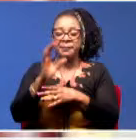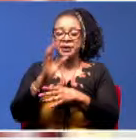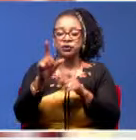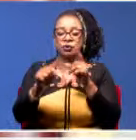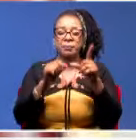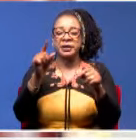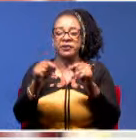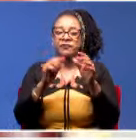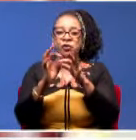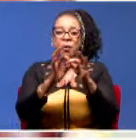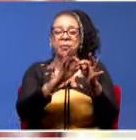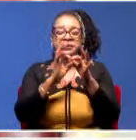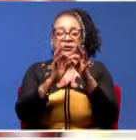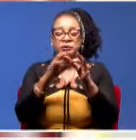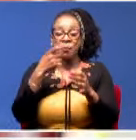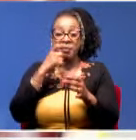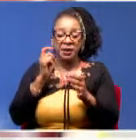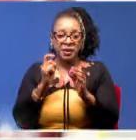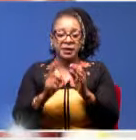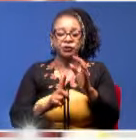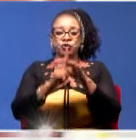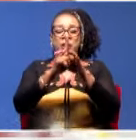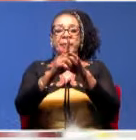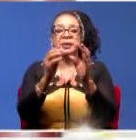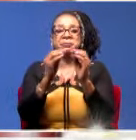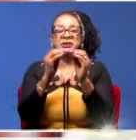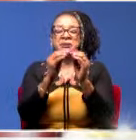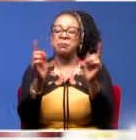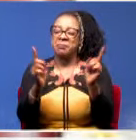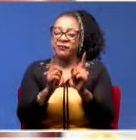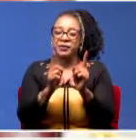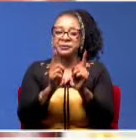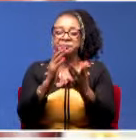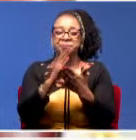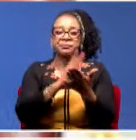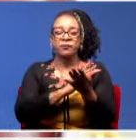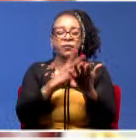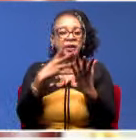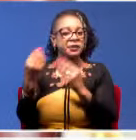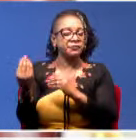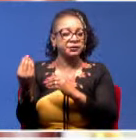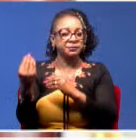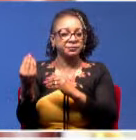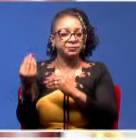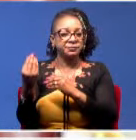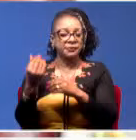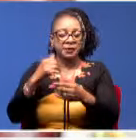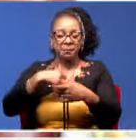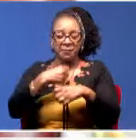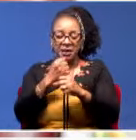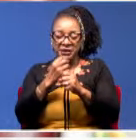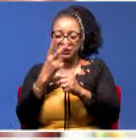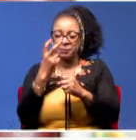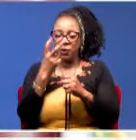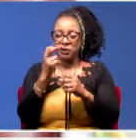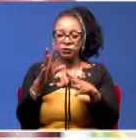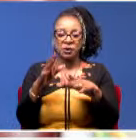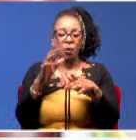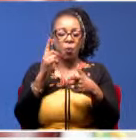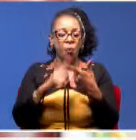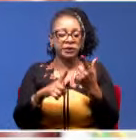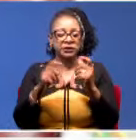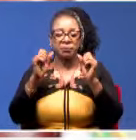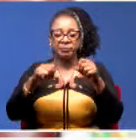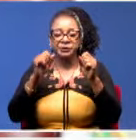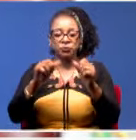cooperatives Wycliffe Oparanya showed up at the meeting briefly before leaving, brewing speculations about what might have